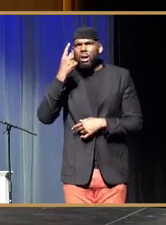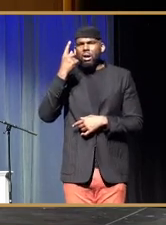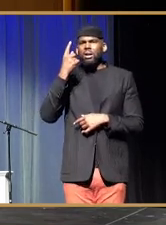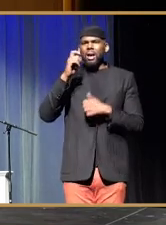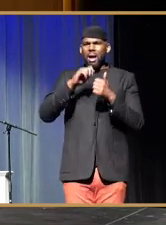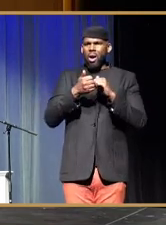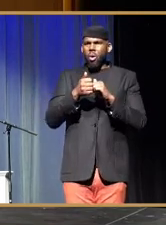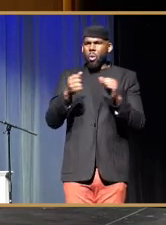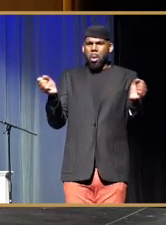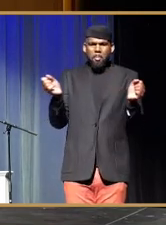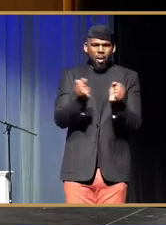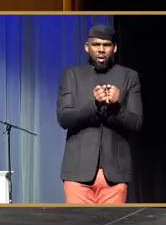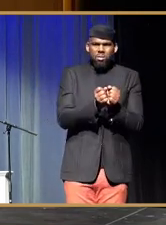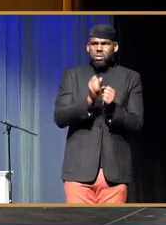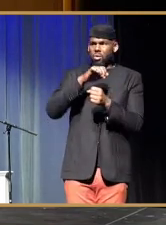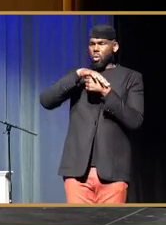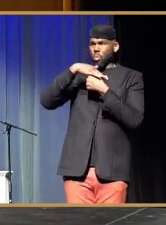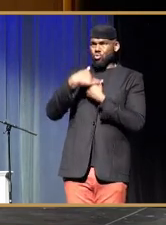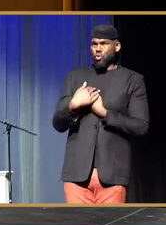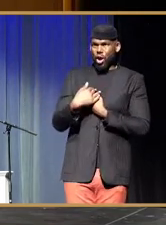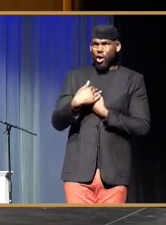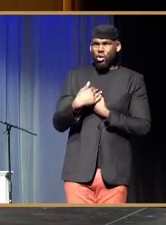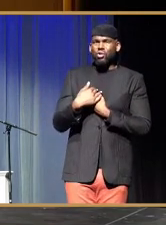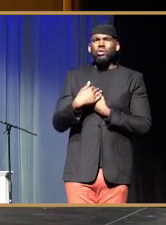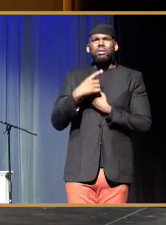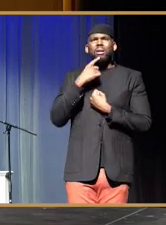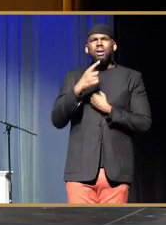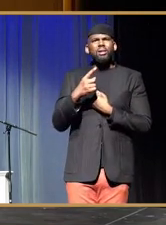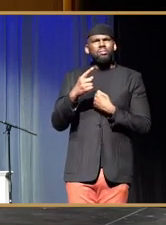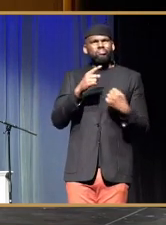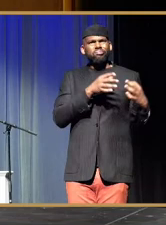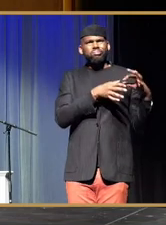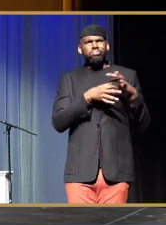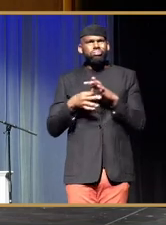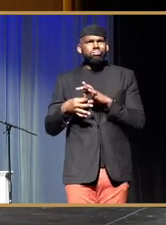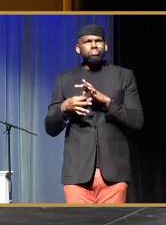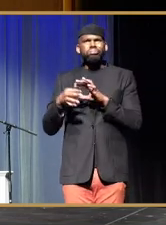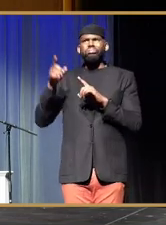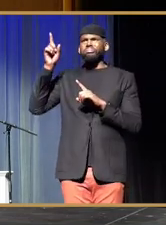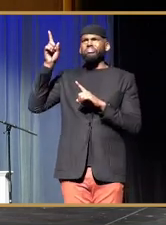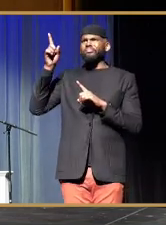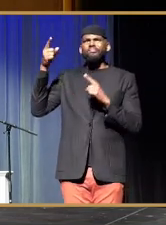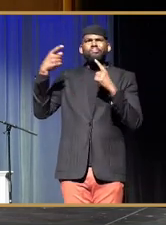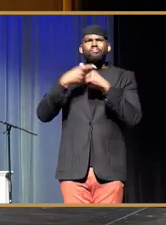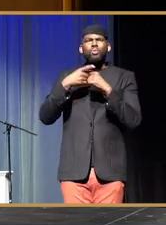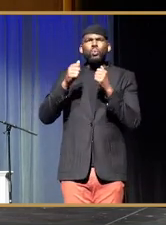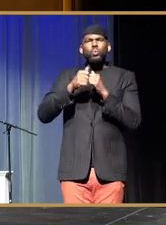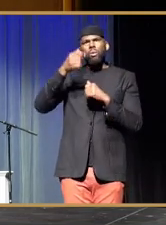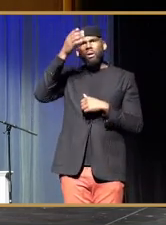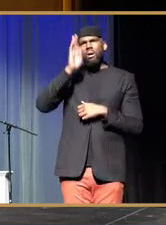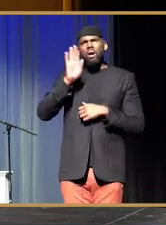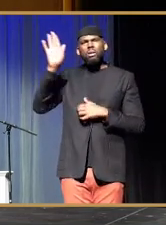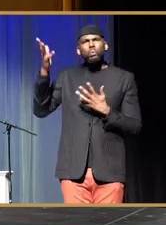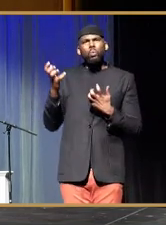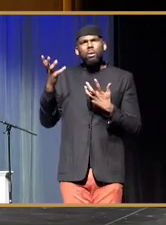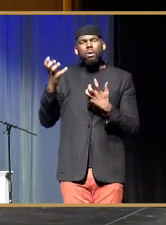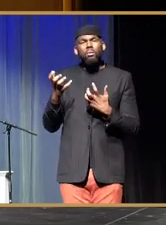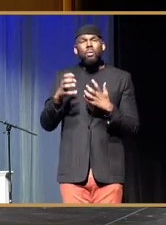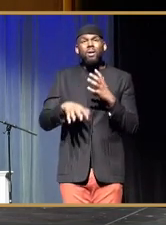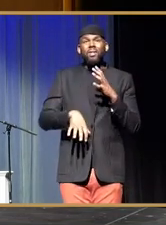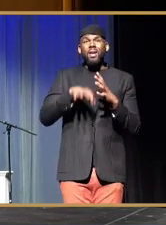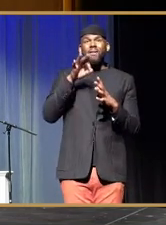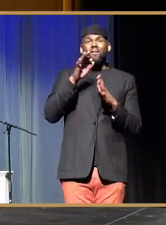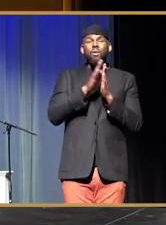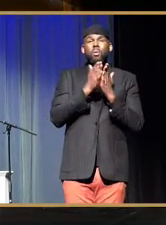that bondage and oppression are antithetical to the heart and the will of God. This is why they found the book